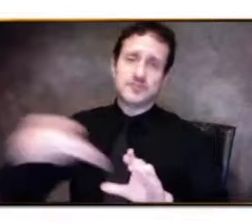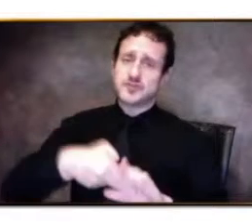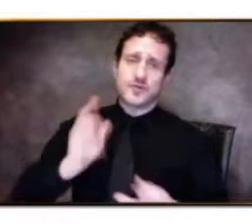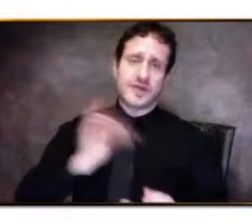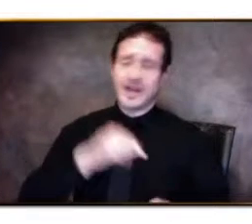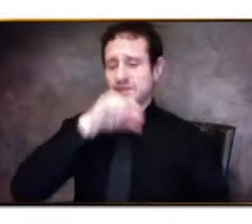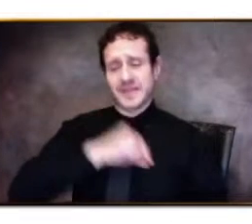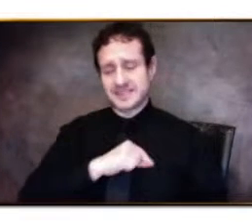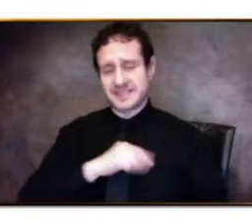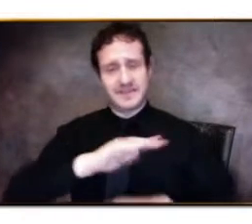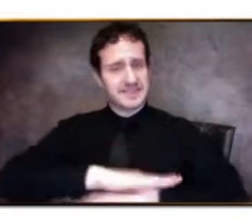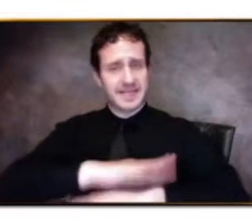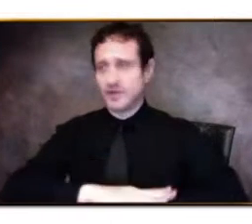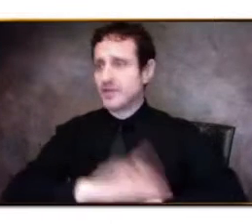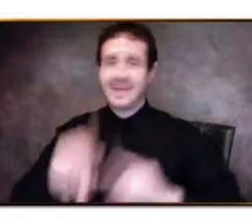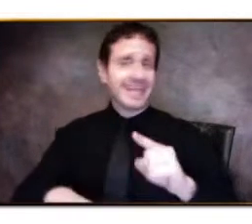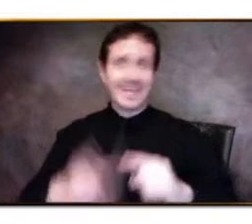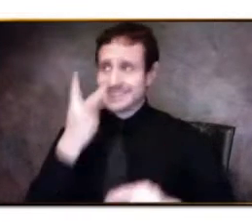holiday.